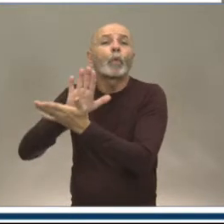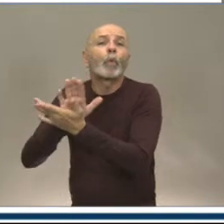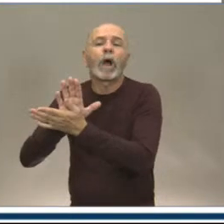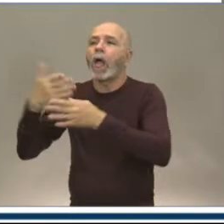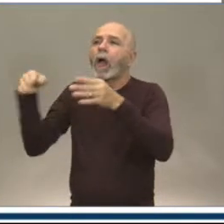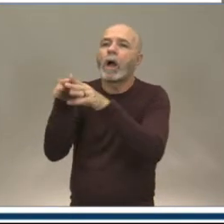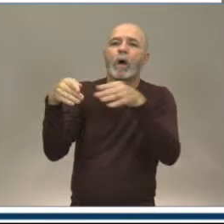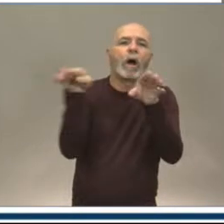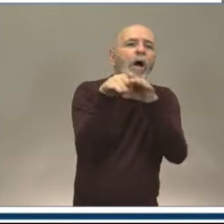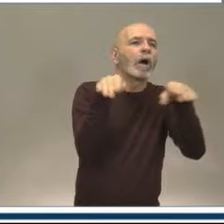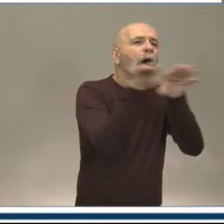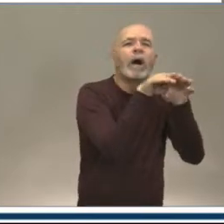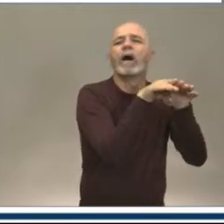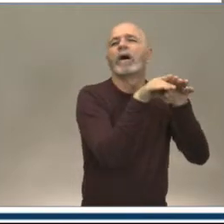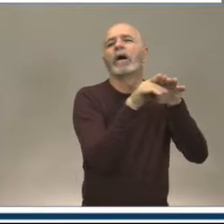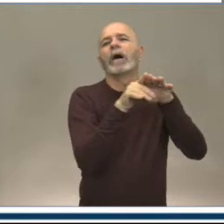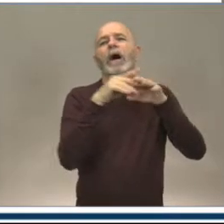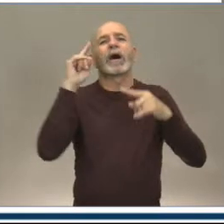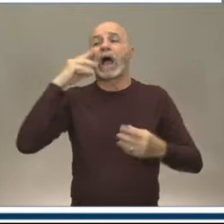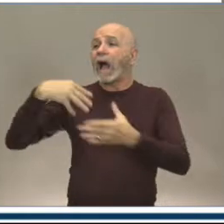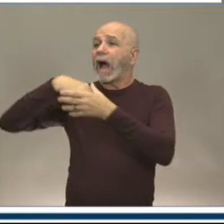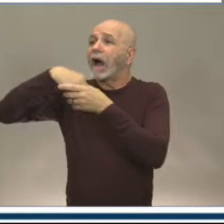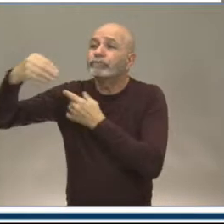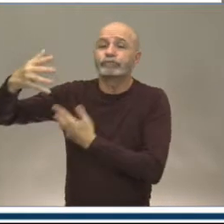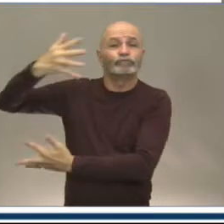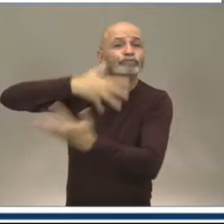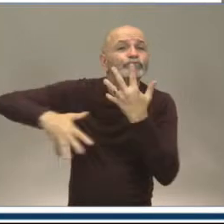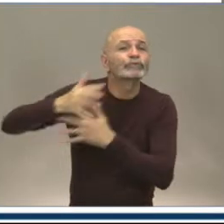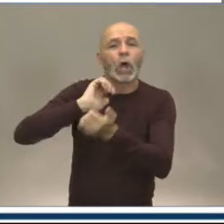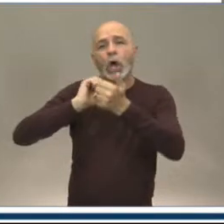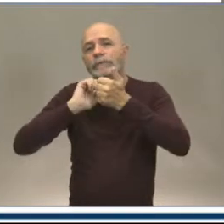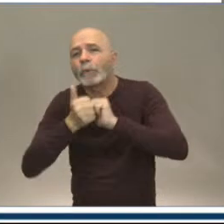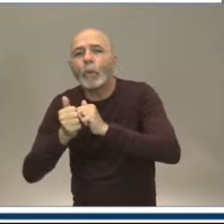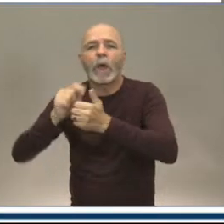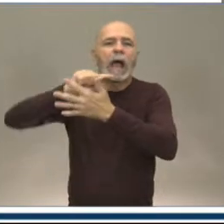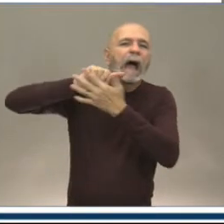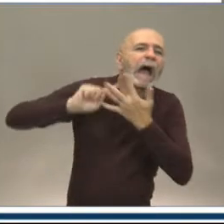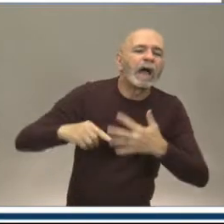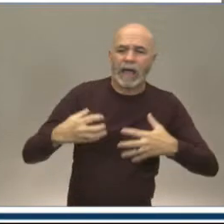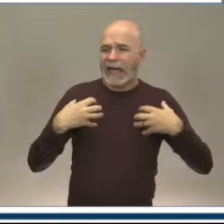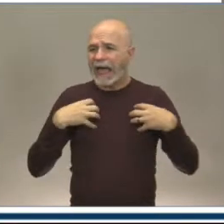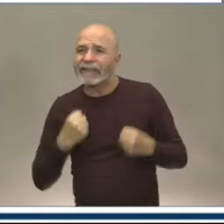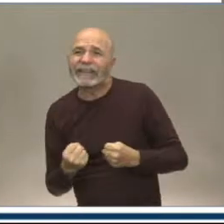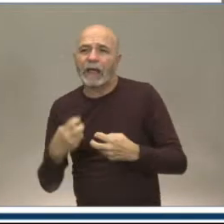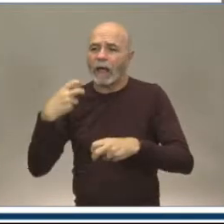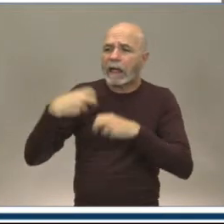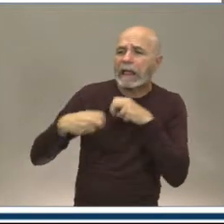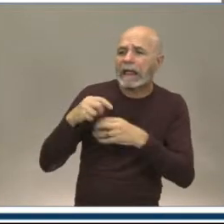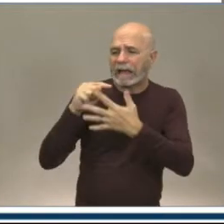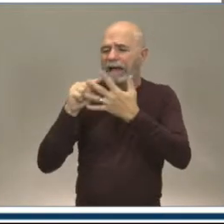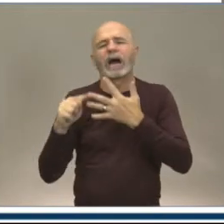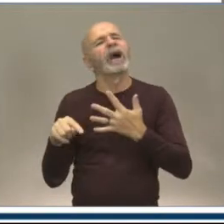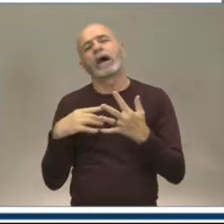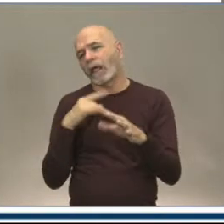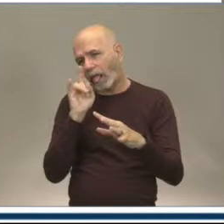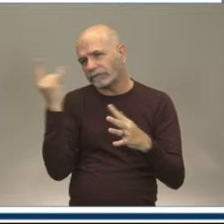extracurricular activities that impact the physical, social, and emotional well-being of children and their